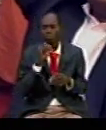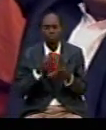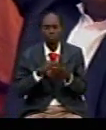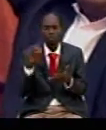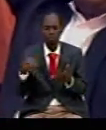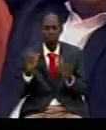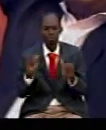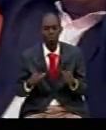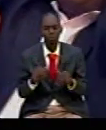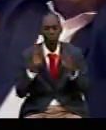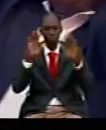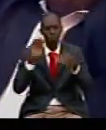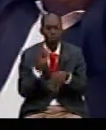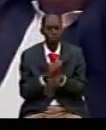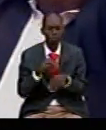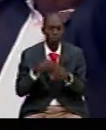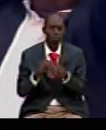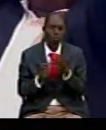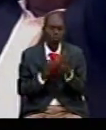Irreplaceable miracle.